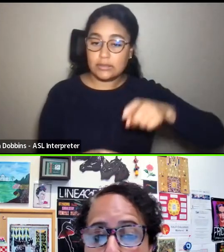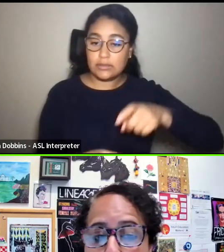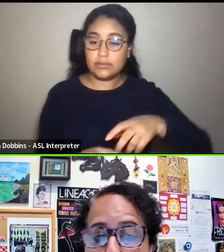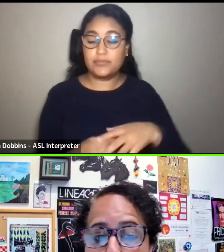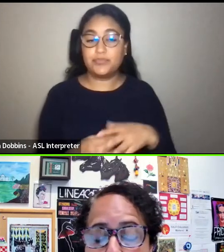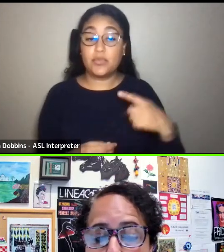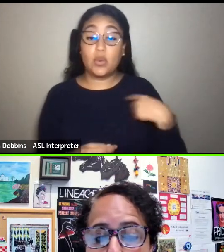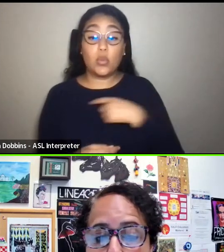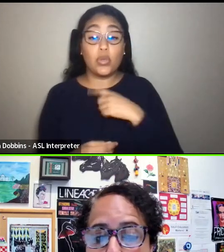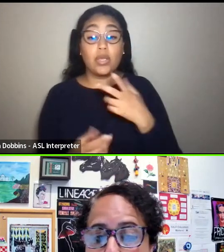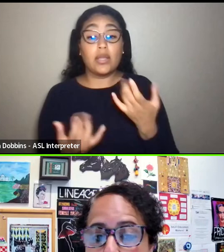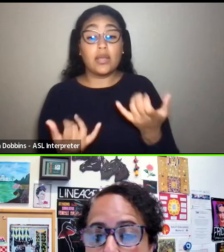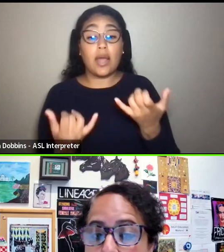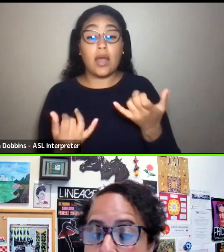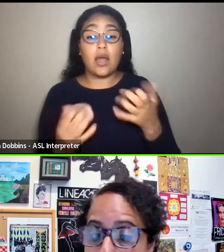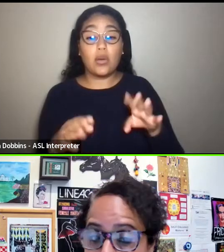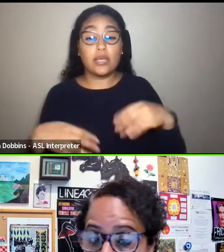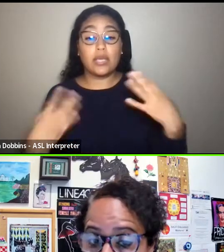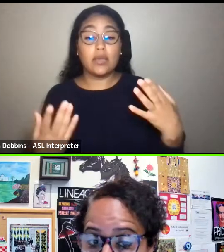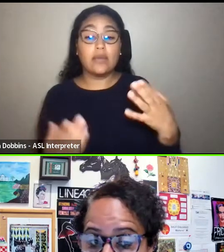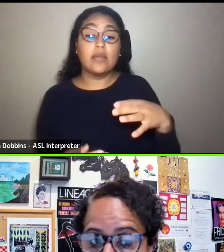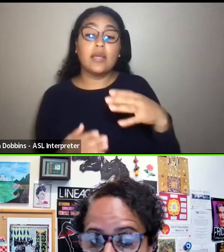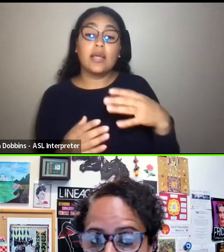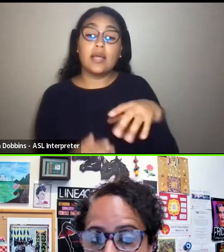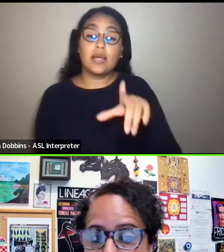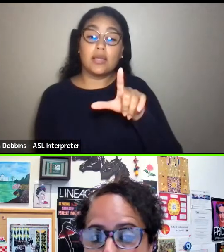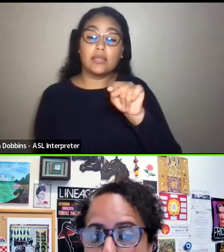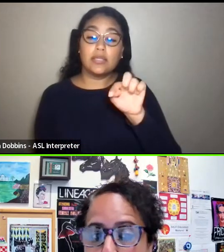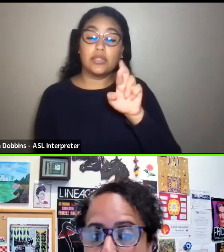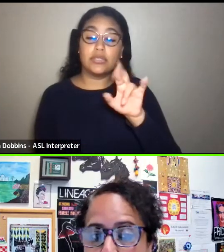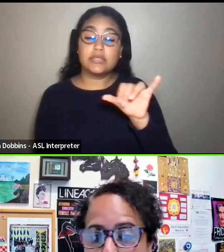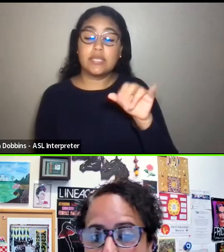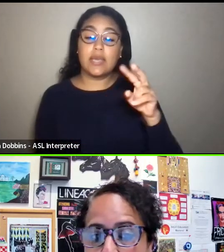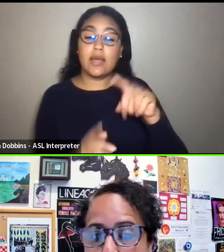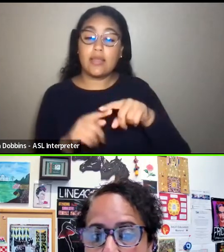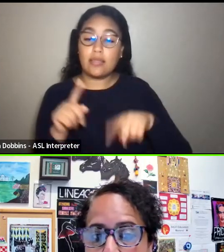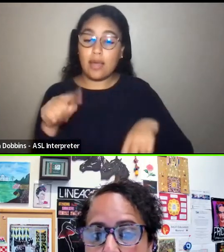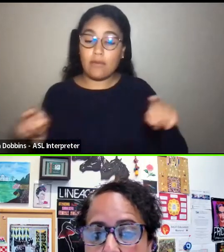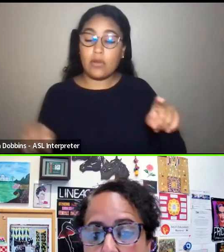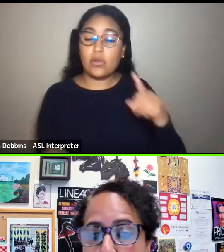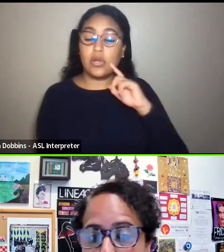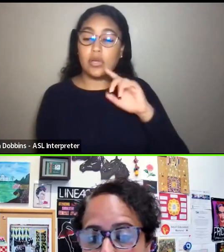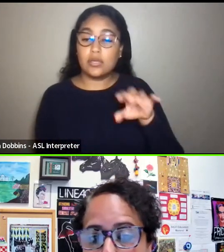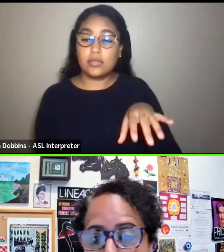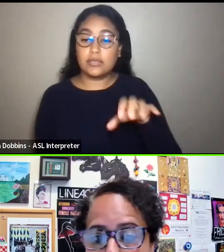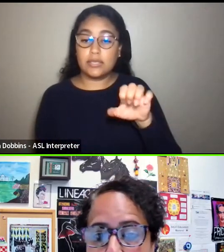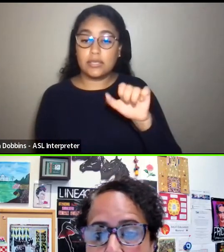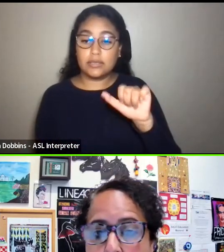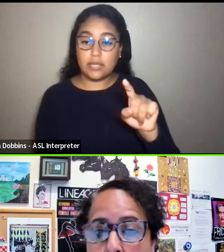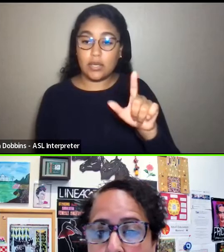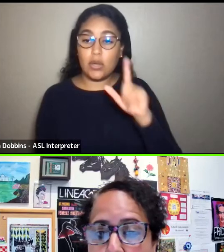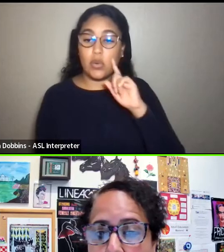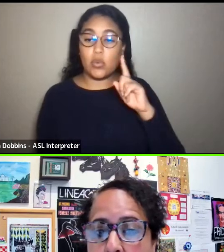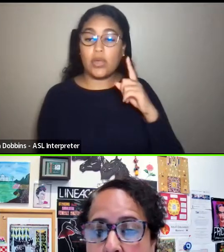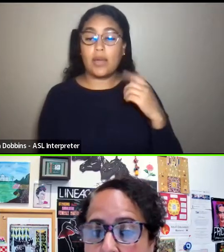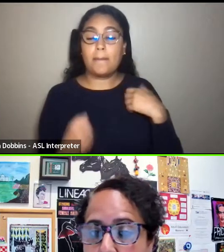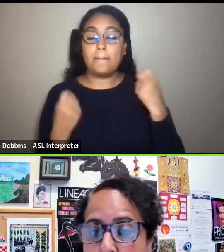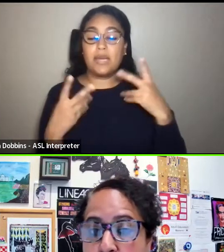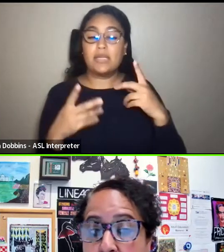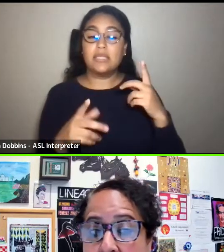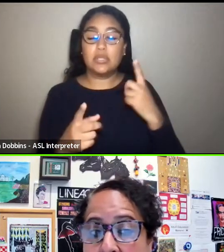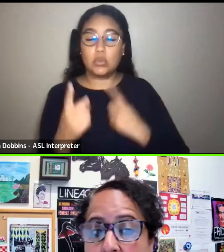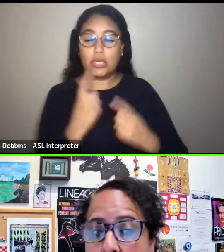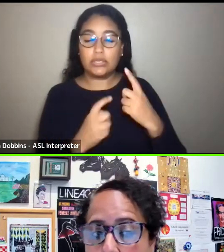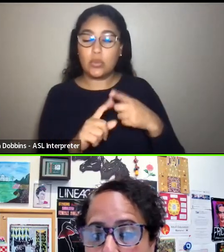We currently offer a literacy level ESL class at Bel Air Elementary, and due to its success, have received numerous inquiries and one from